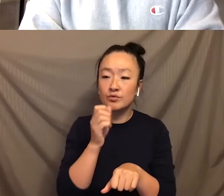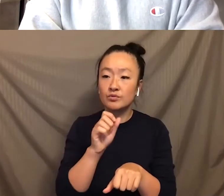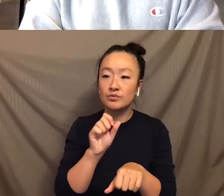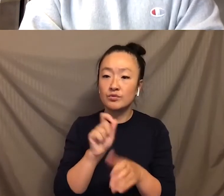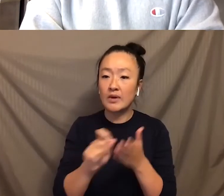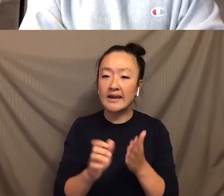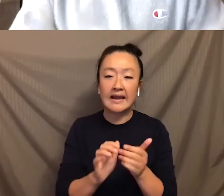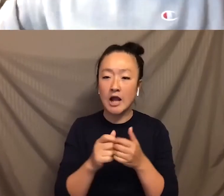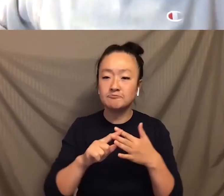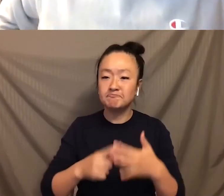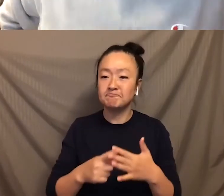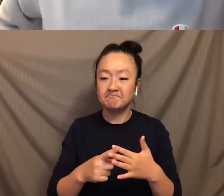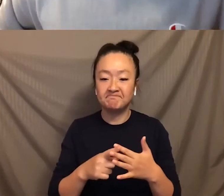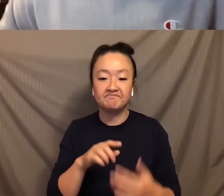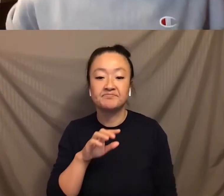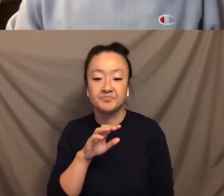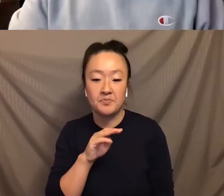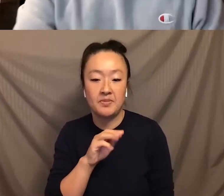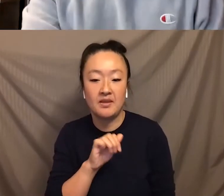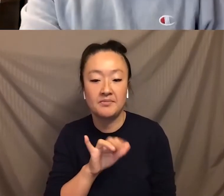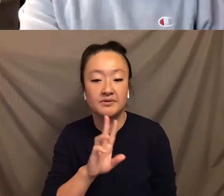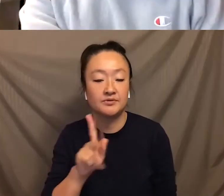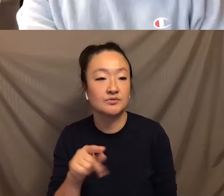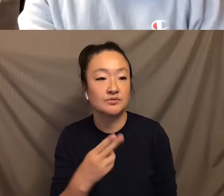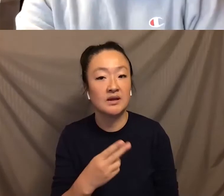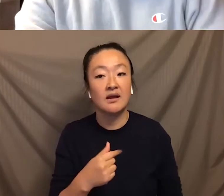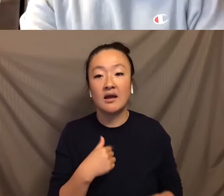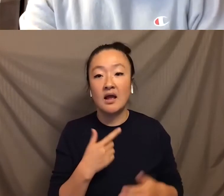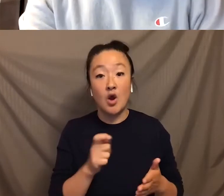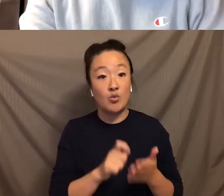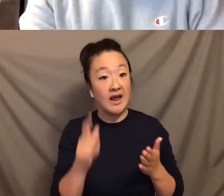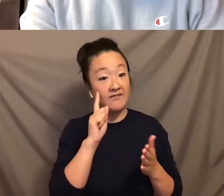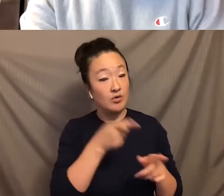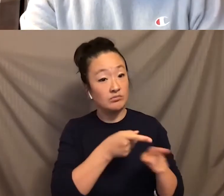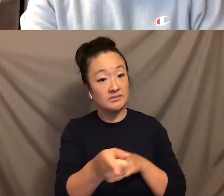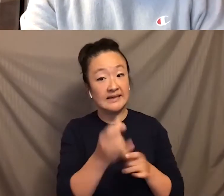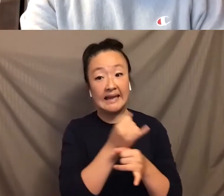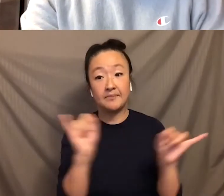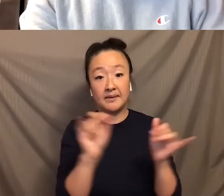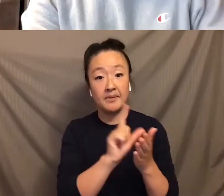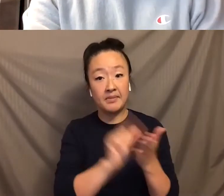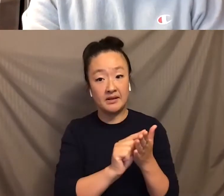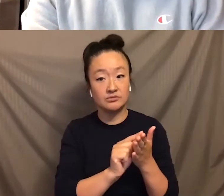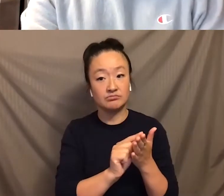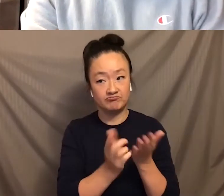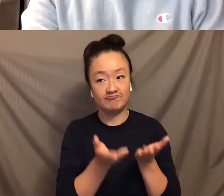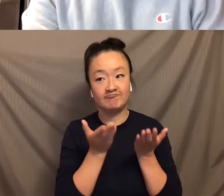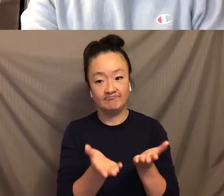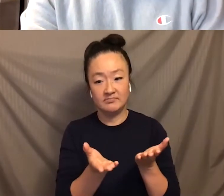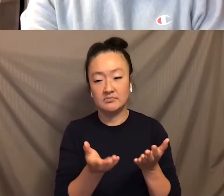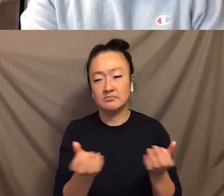started? Oh, yeah, I would say write for independent publications. There have been